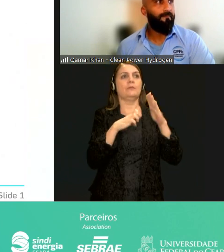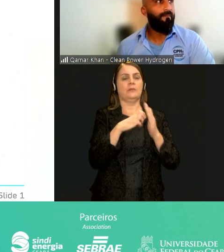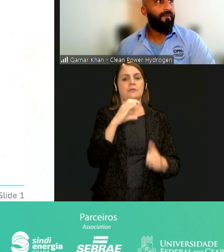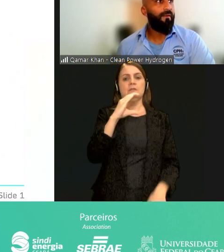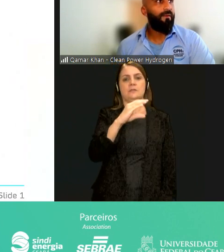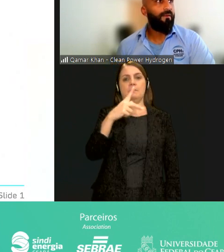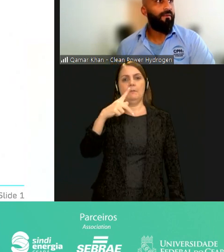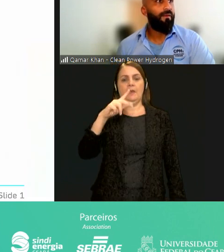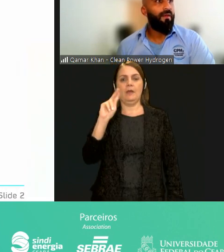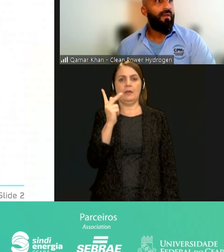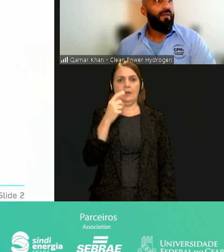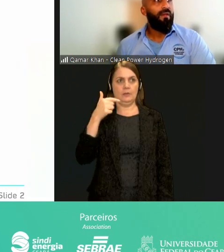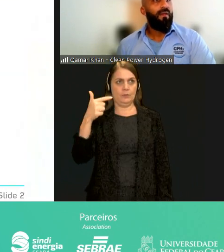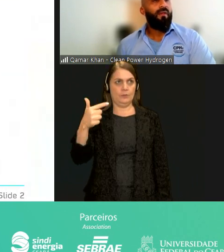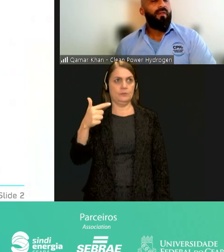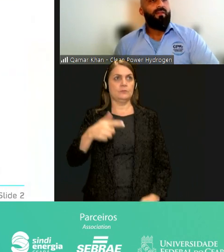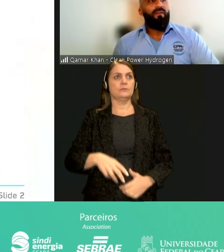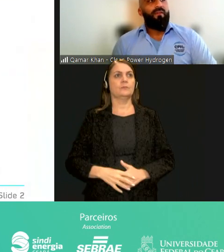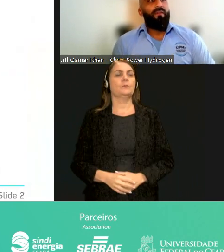Thank you.